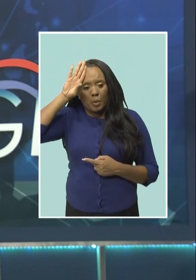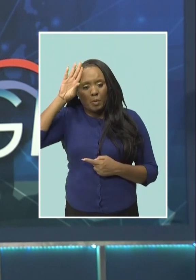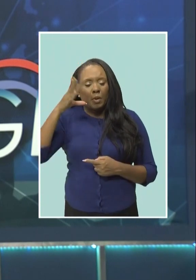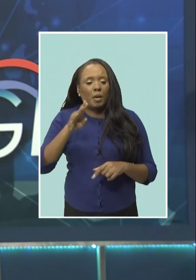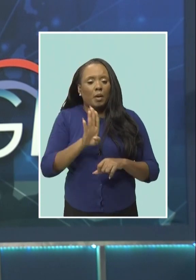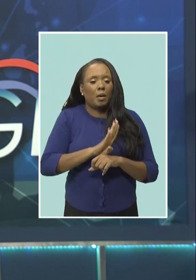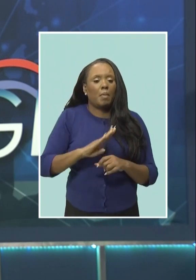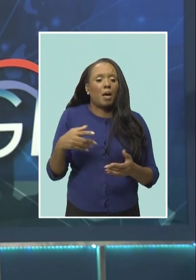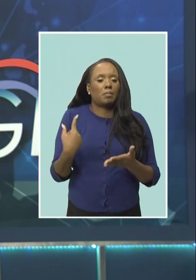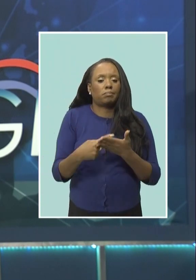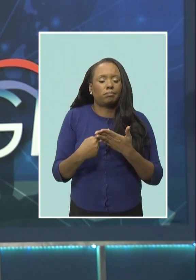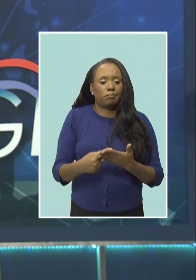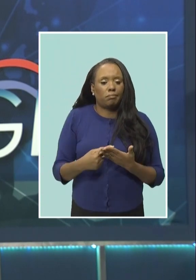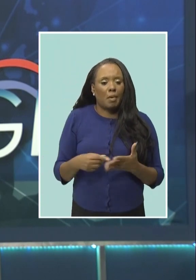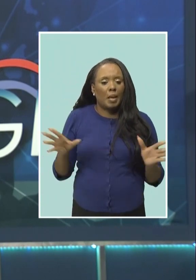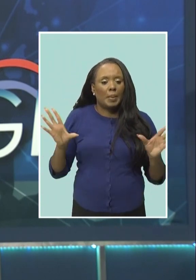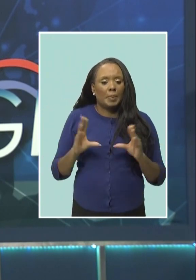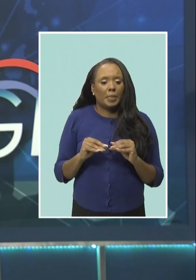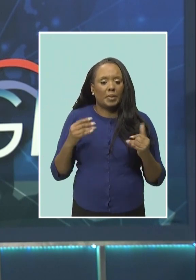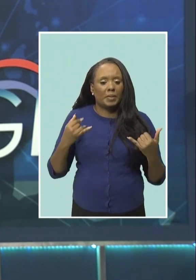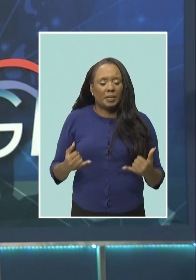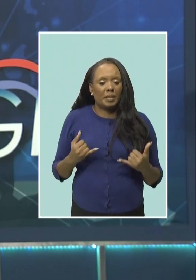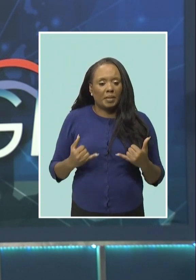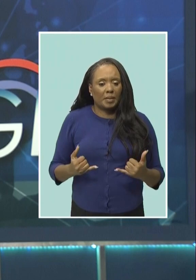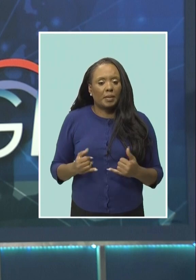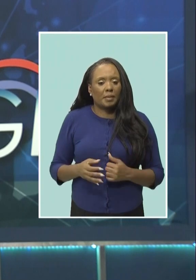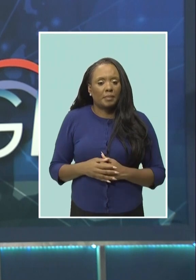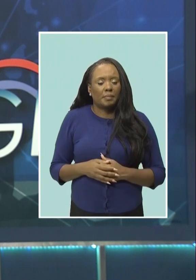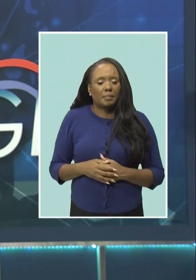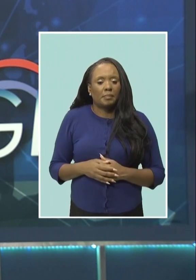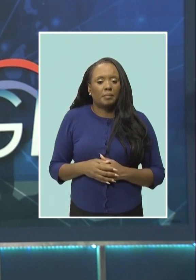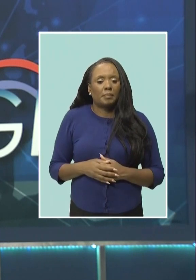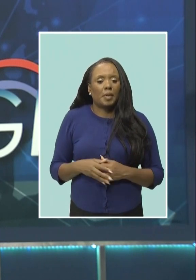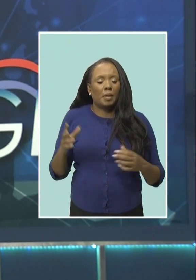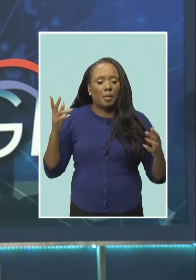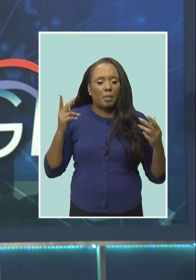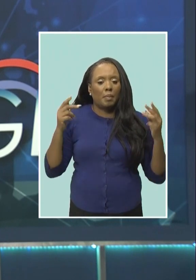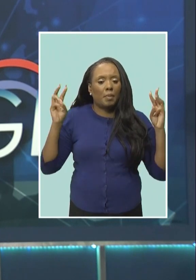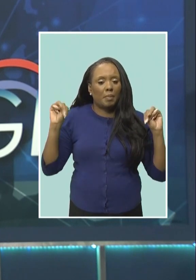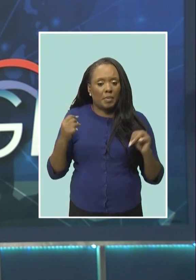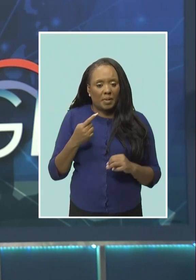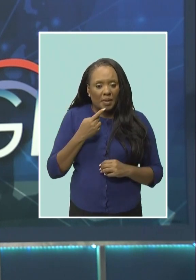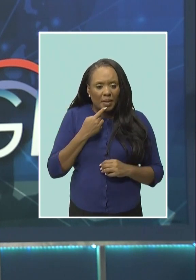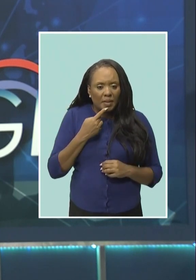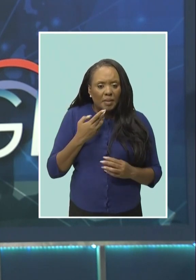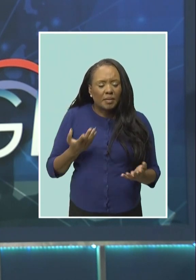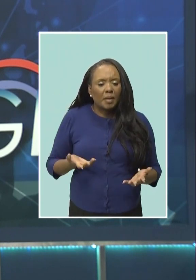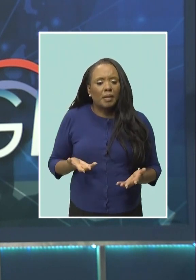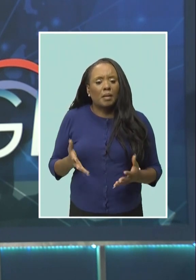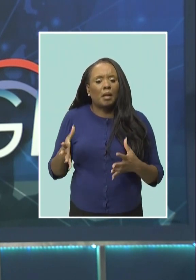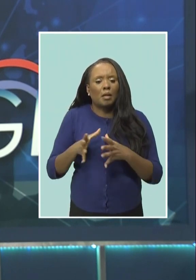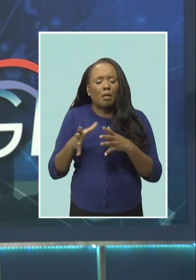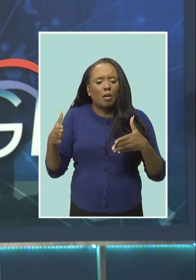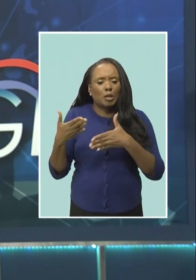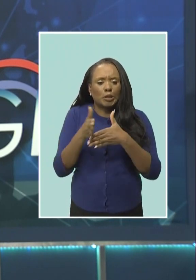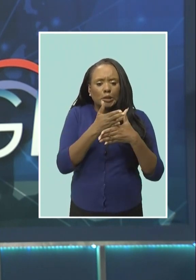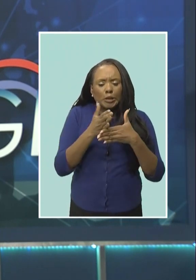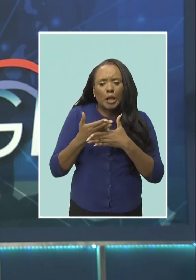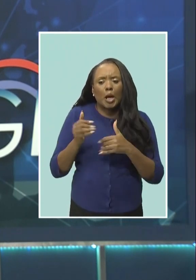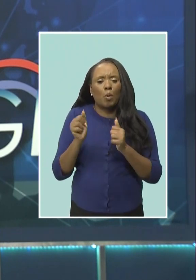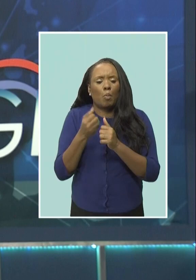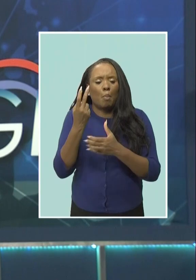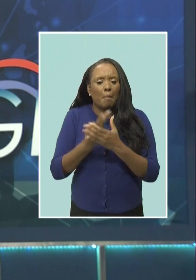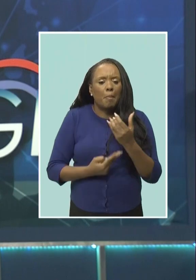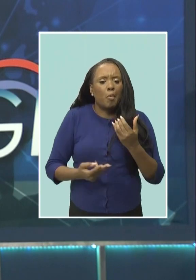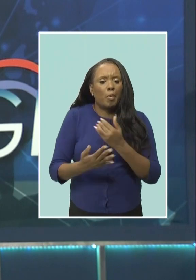of Cuba for the 8th Cuba CARICOM Summit moments ago. Speaking at the Lloyd Erskine Sanford Center, Prime Minister Mia Amor-Motley said there